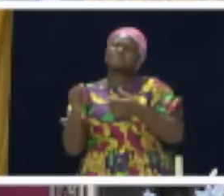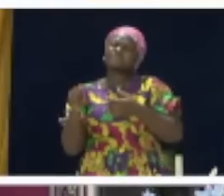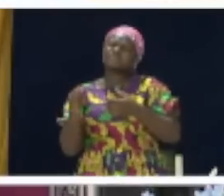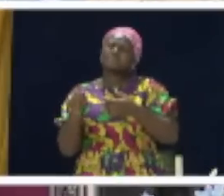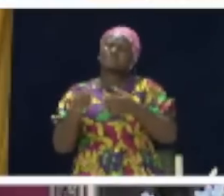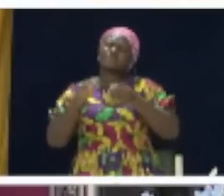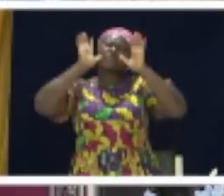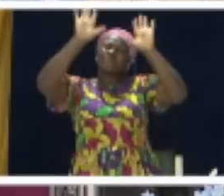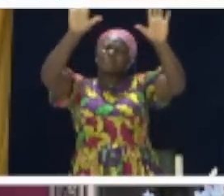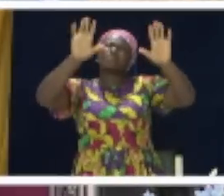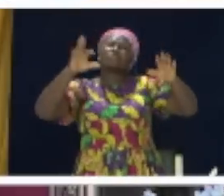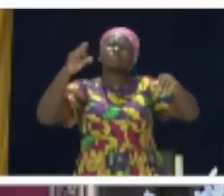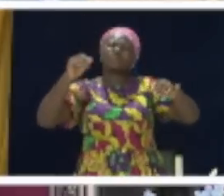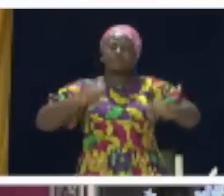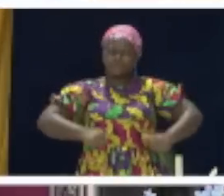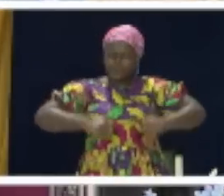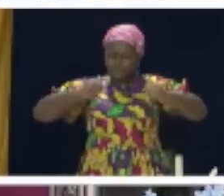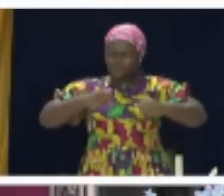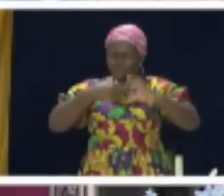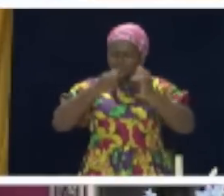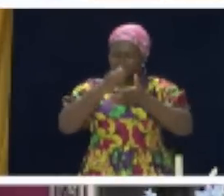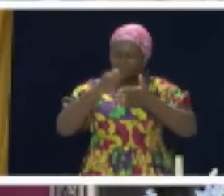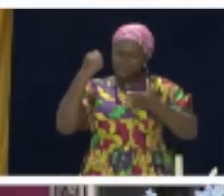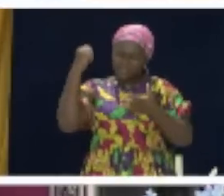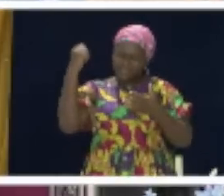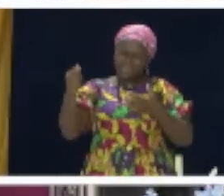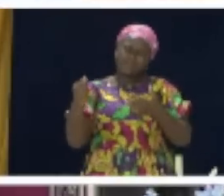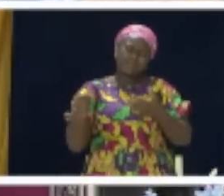Miracles of promotion.